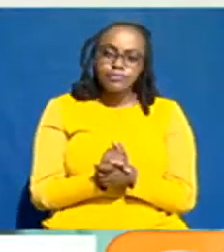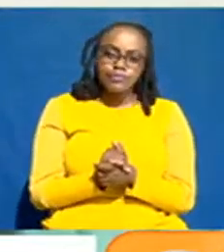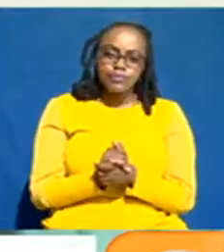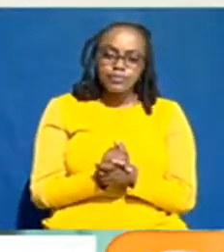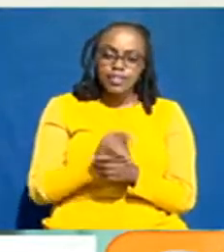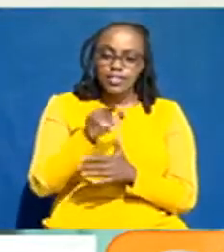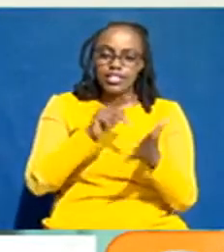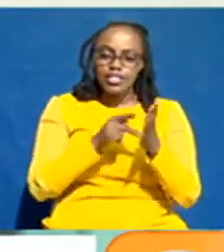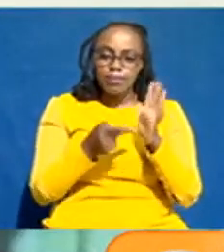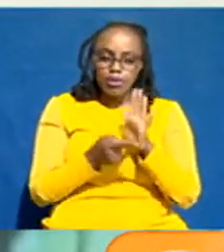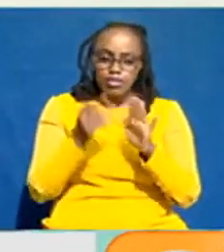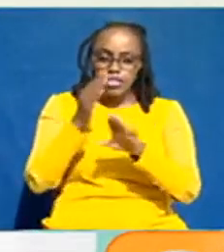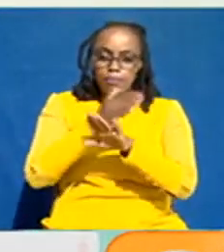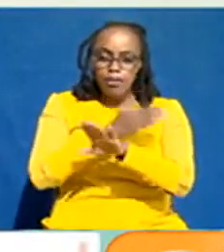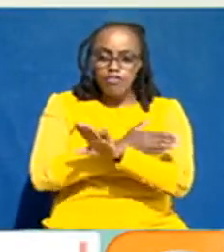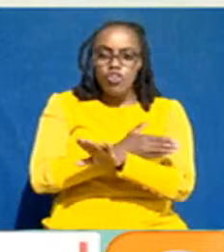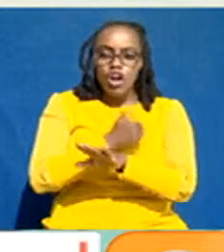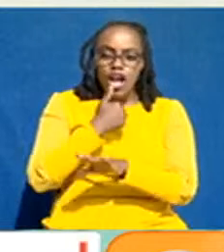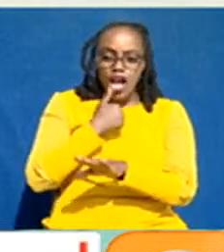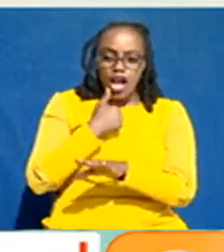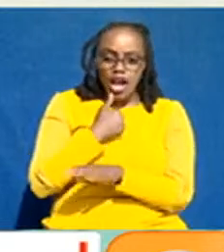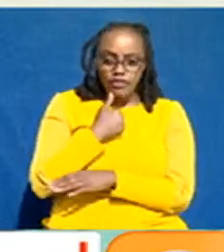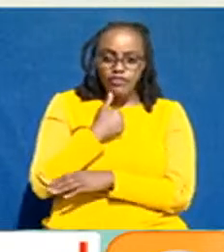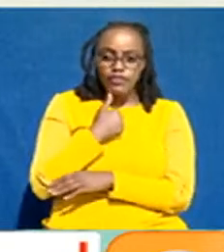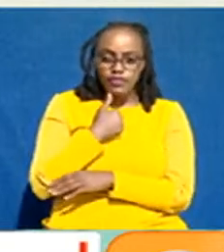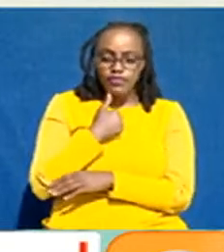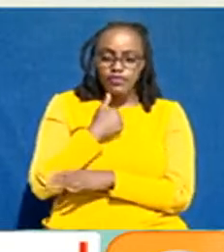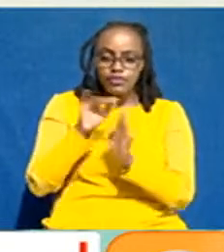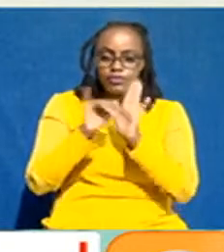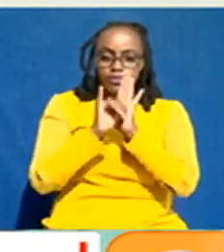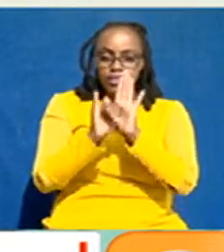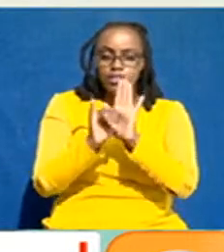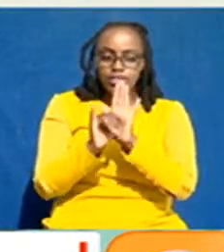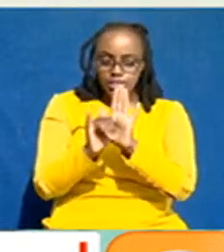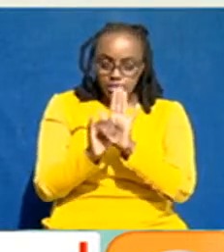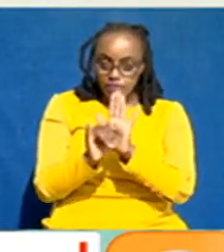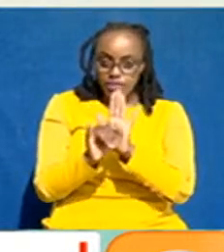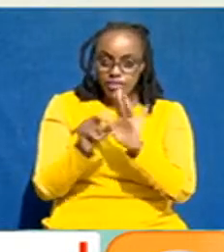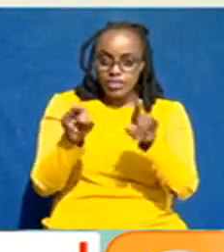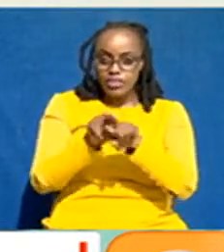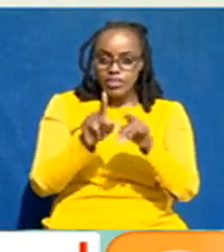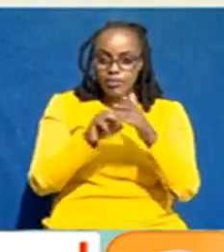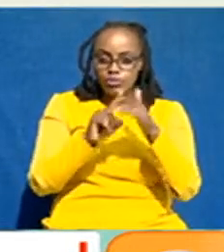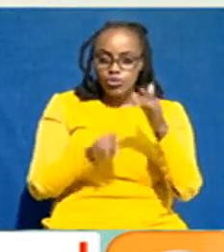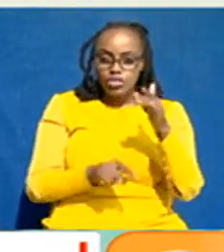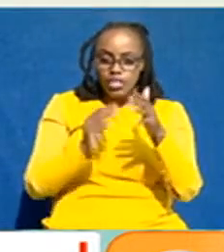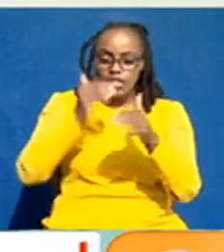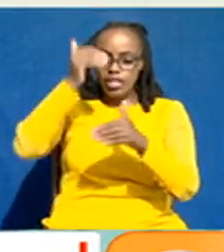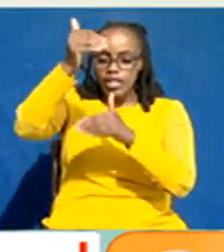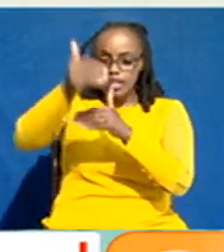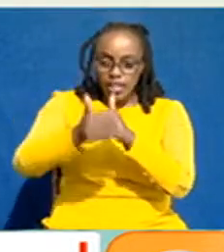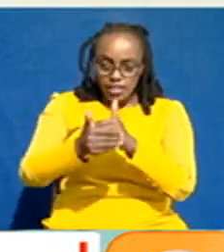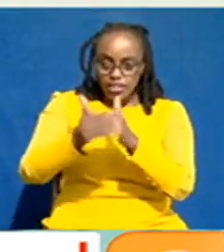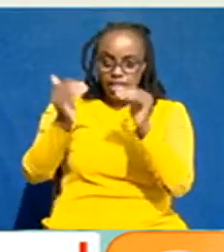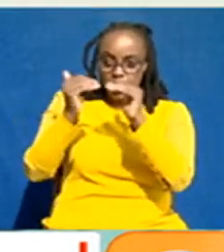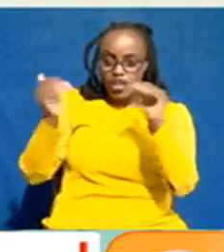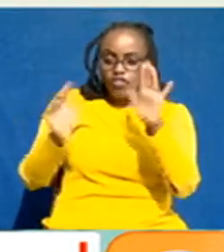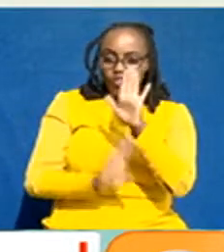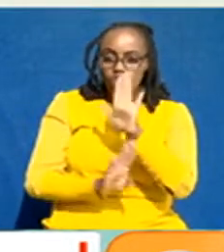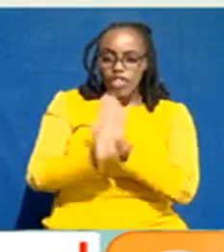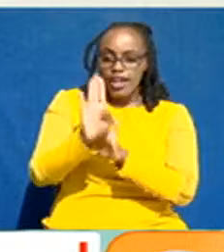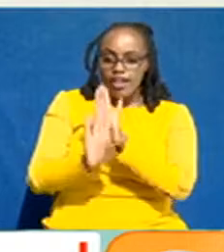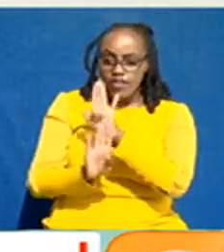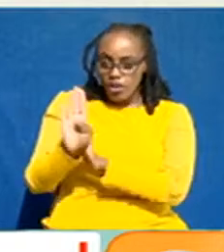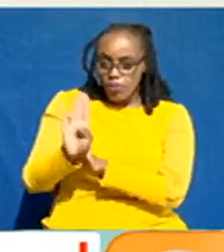The project was initially identified as a next phase for development